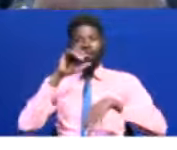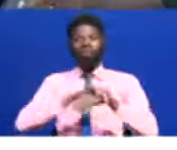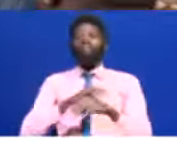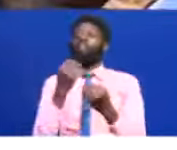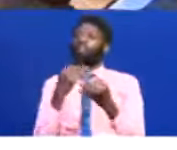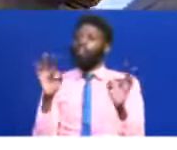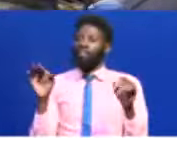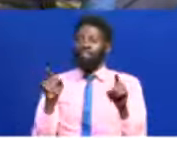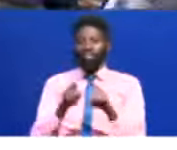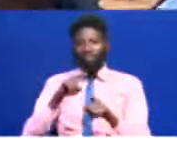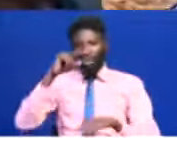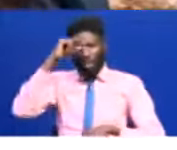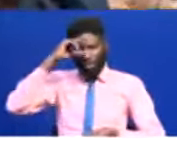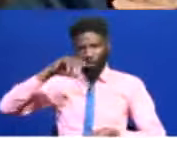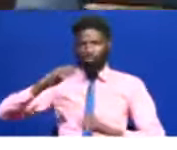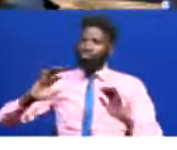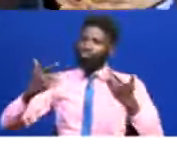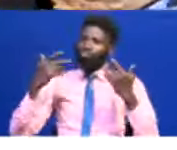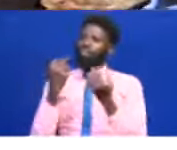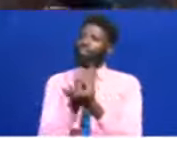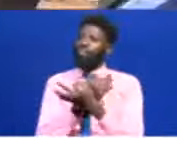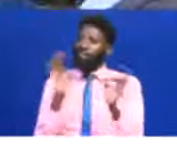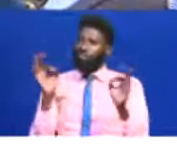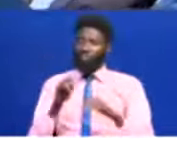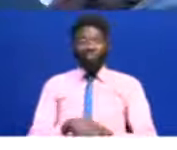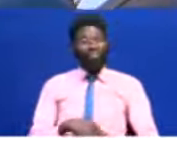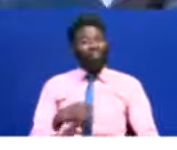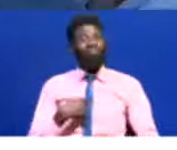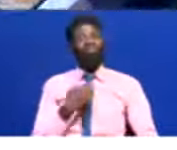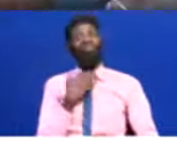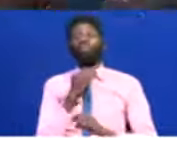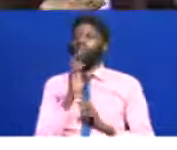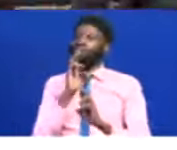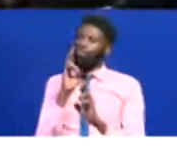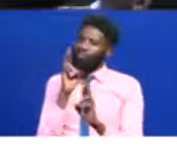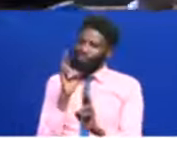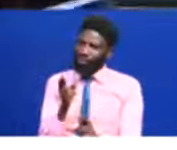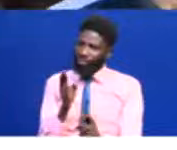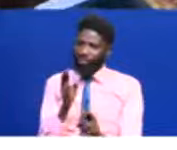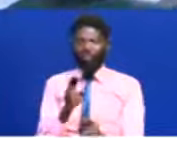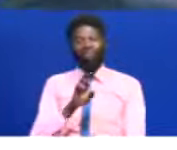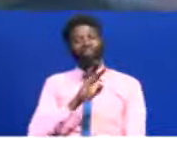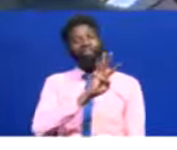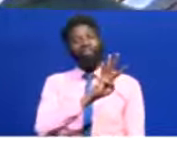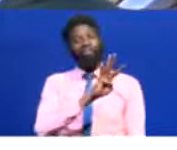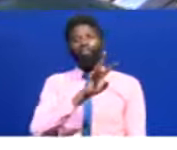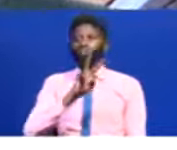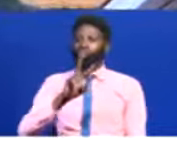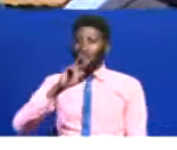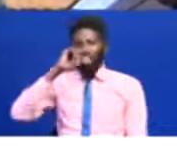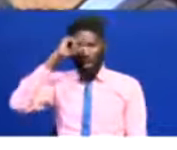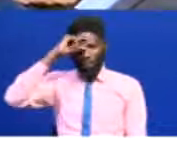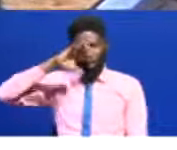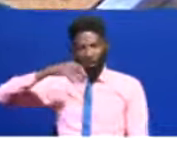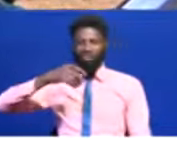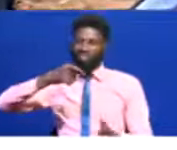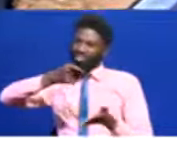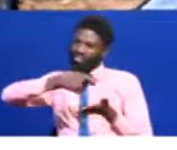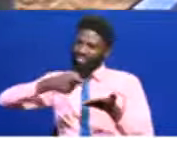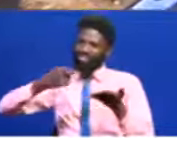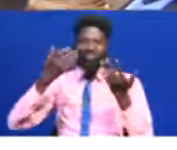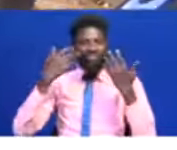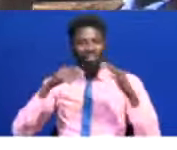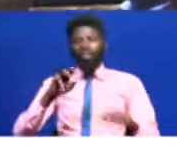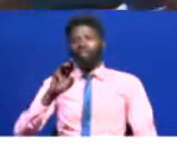county government. And I want to report here that 42 county governments have already signed an